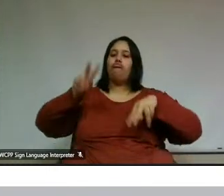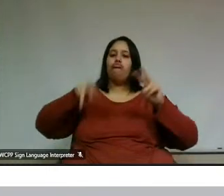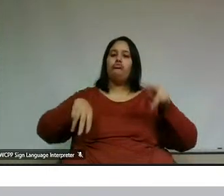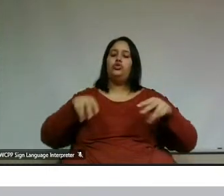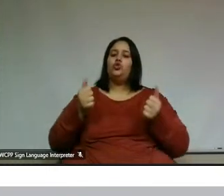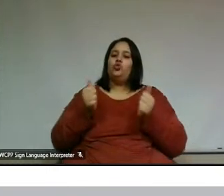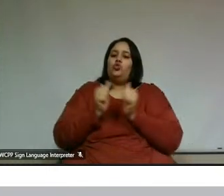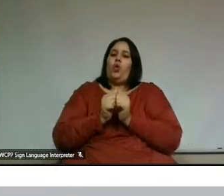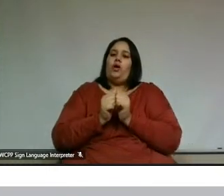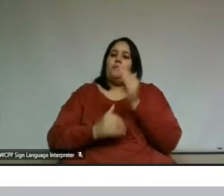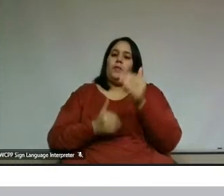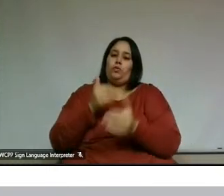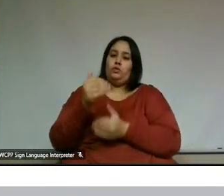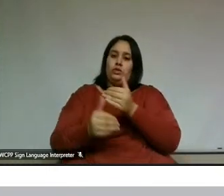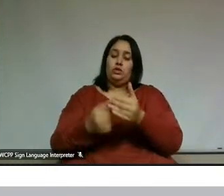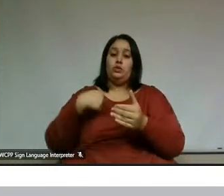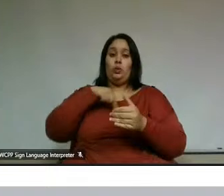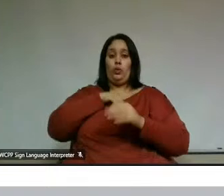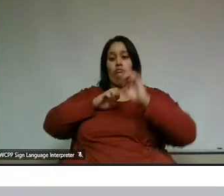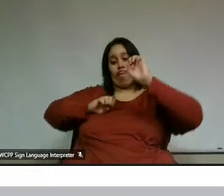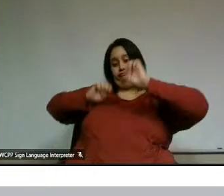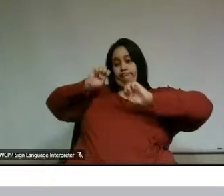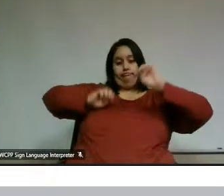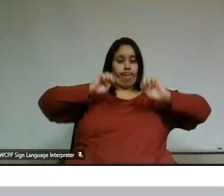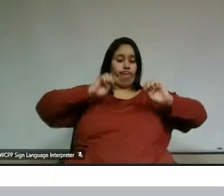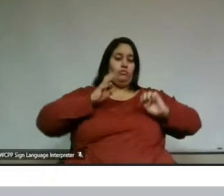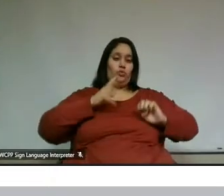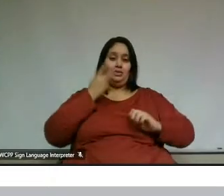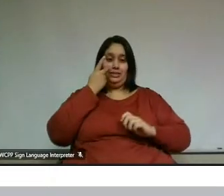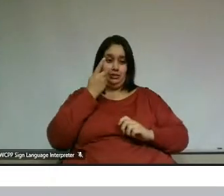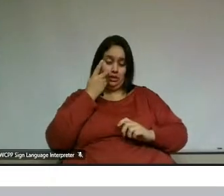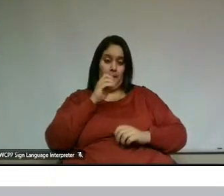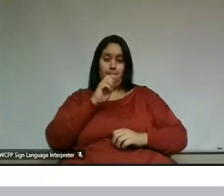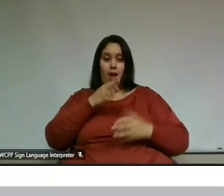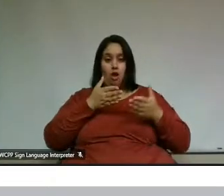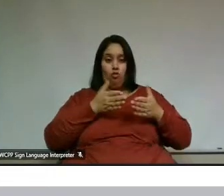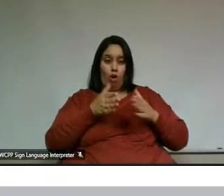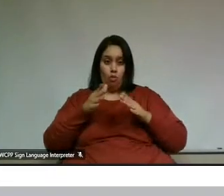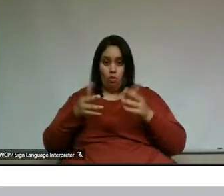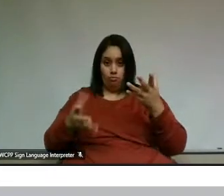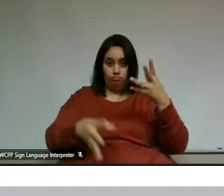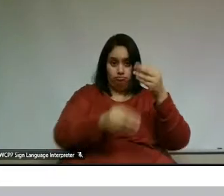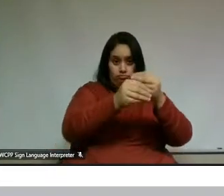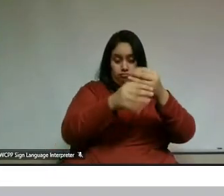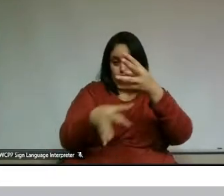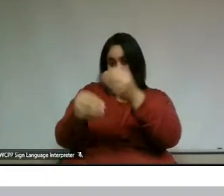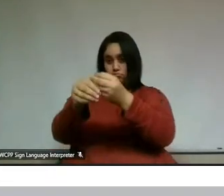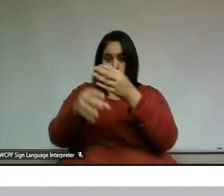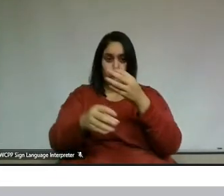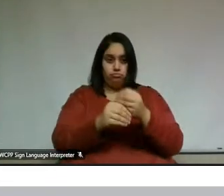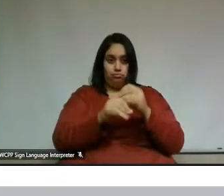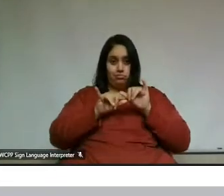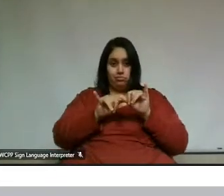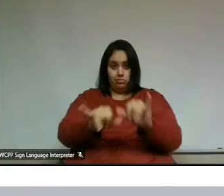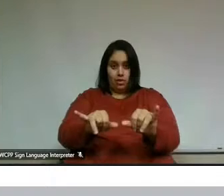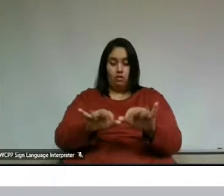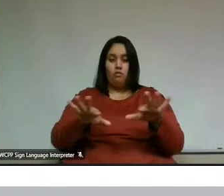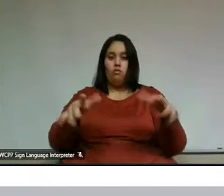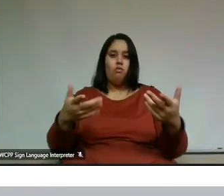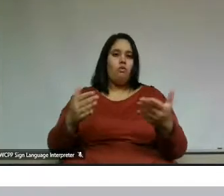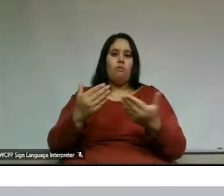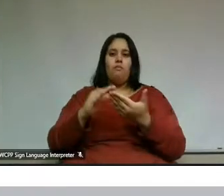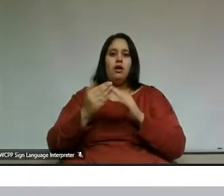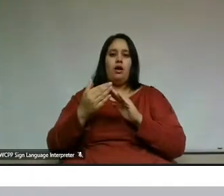will reevaluate whether all of these municipal main roads should in fact stay roads of joint significance, or whether there should be